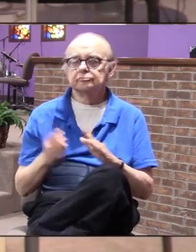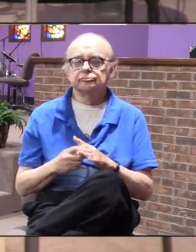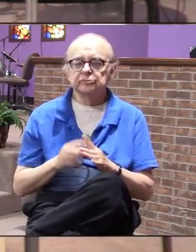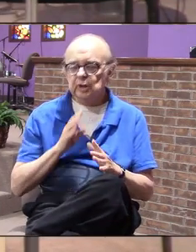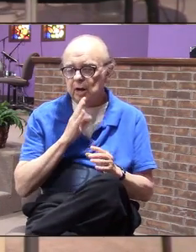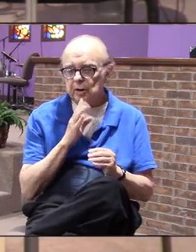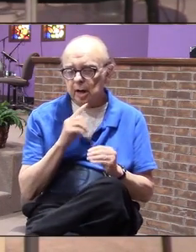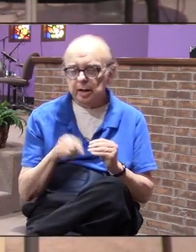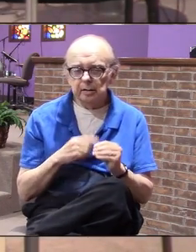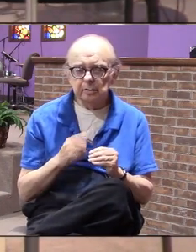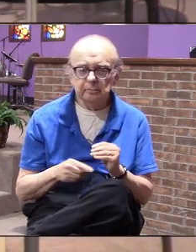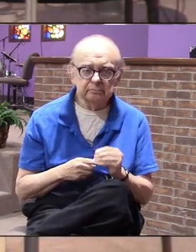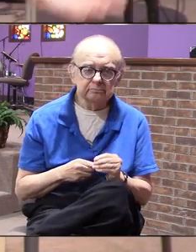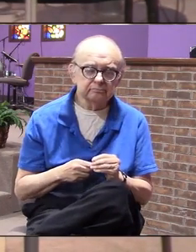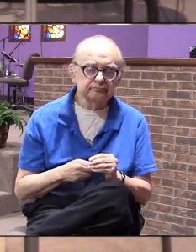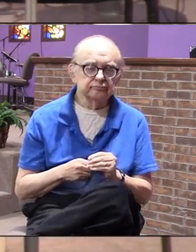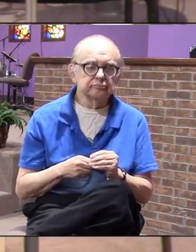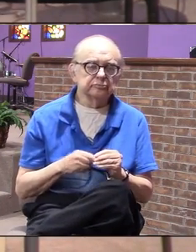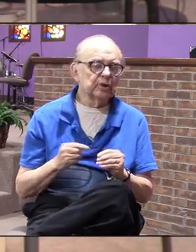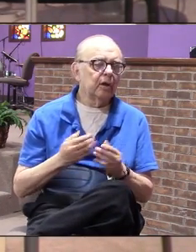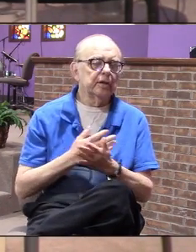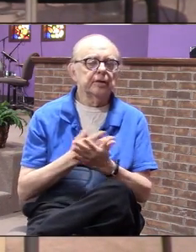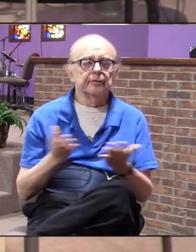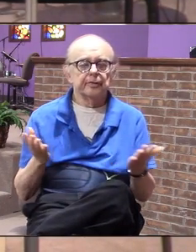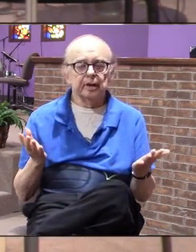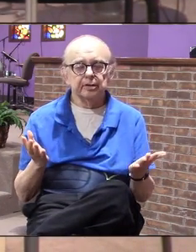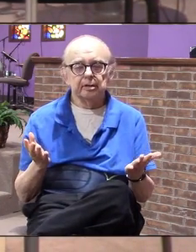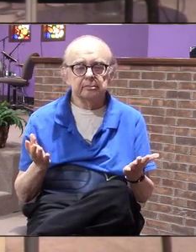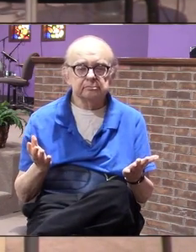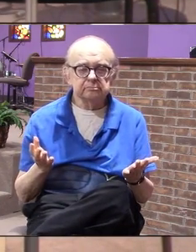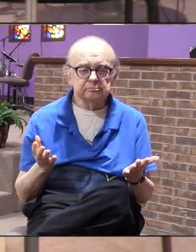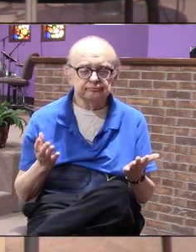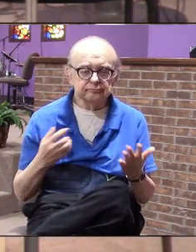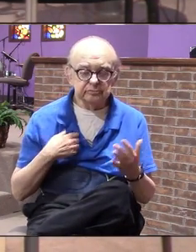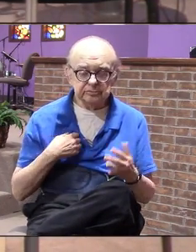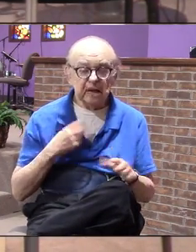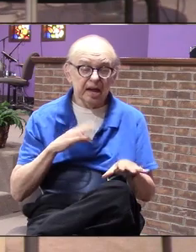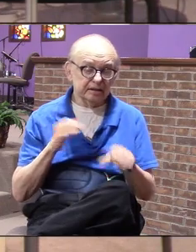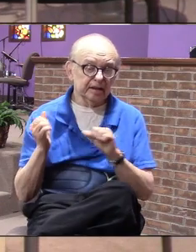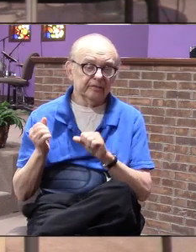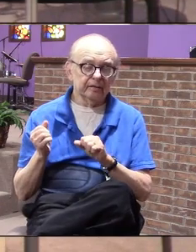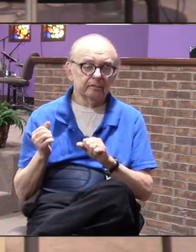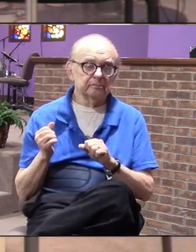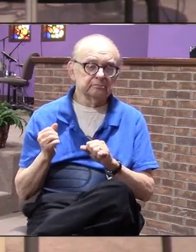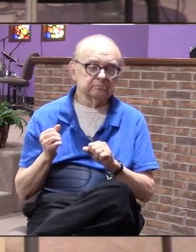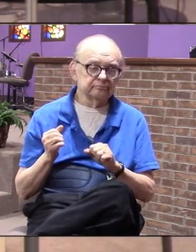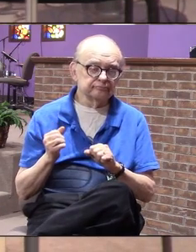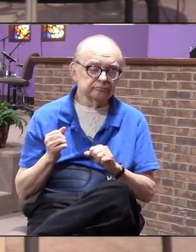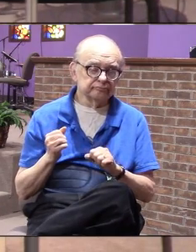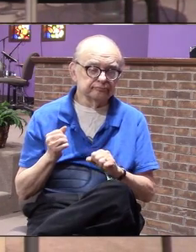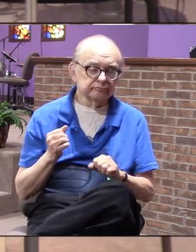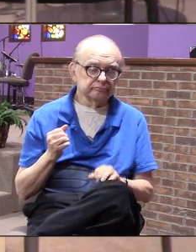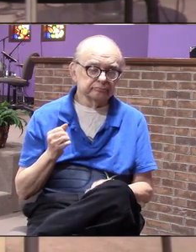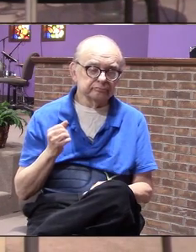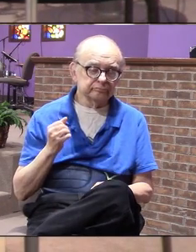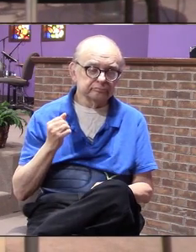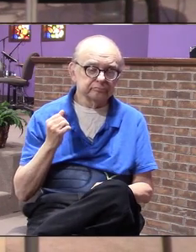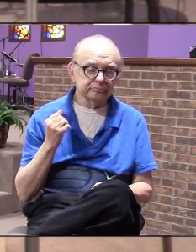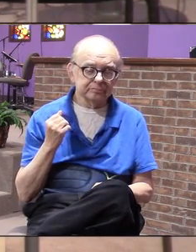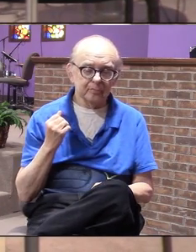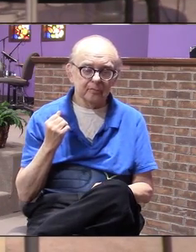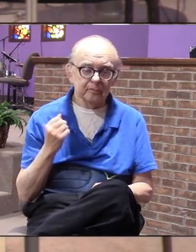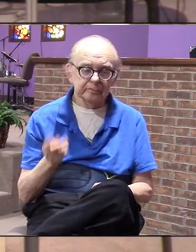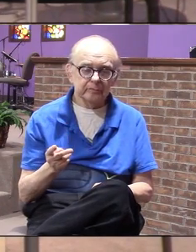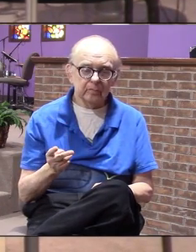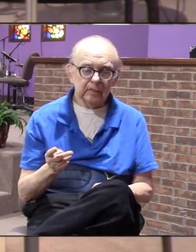talking about serving and everything, and so I had to leave, and that poor guy's wife was still out there waiting for him.